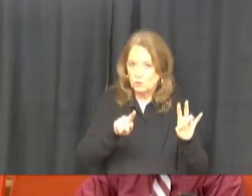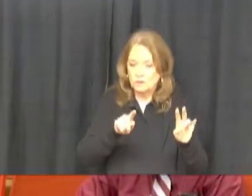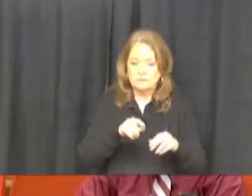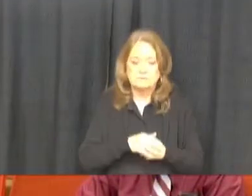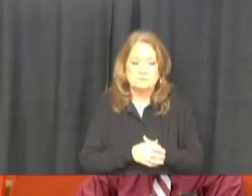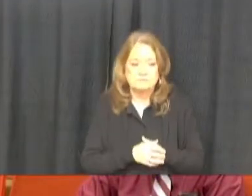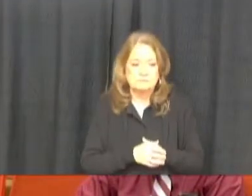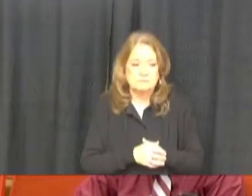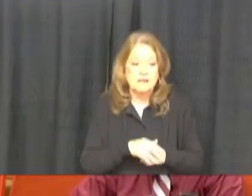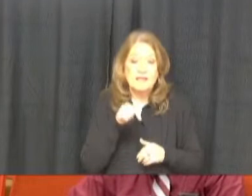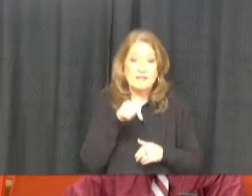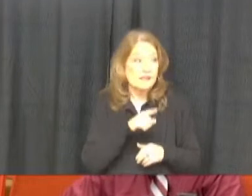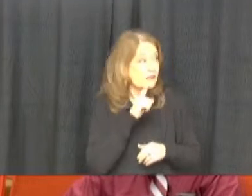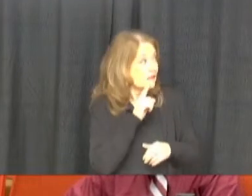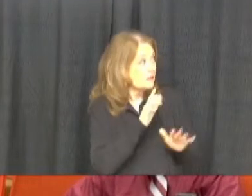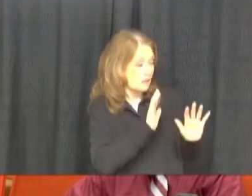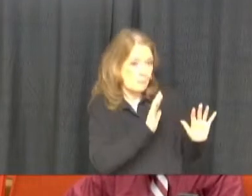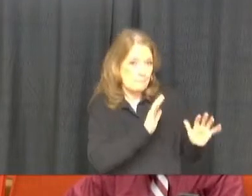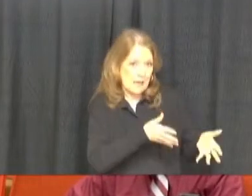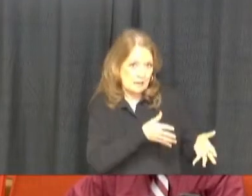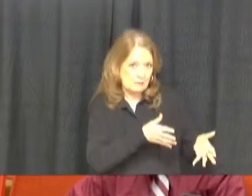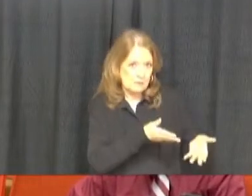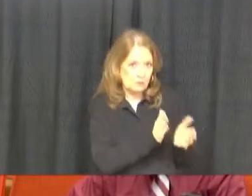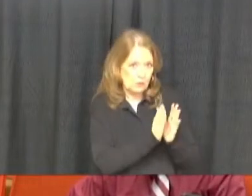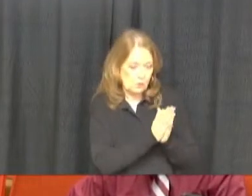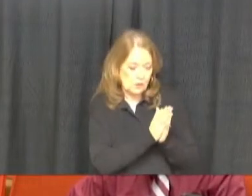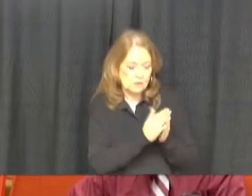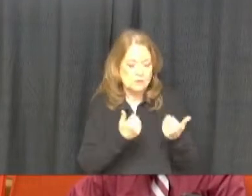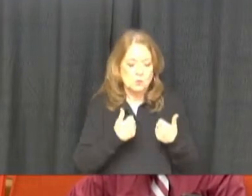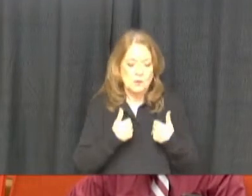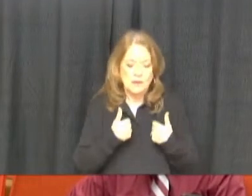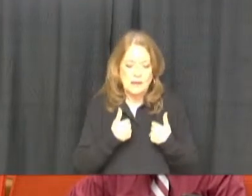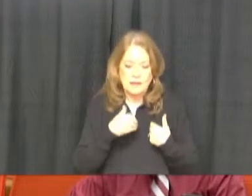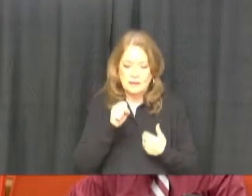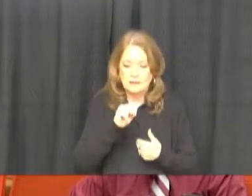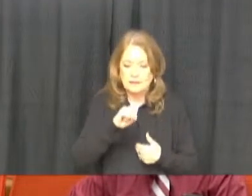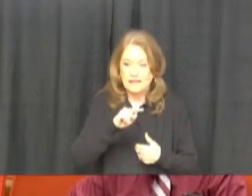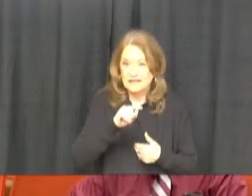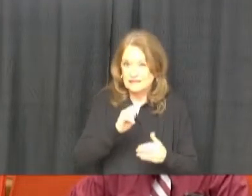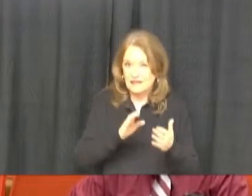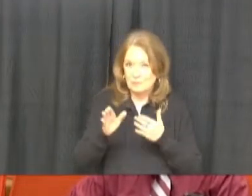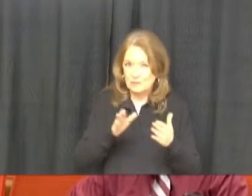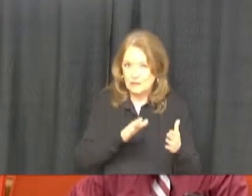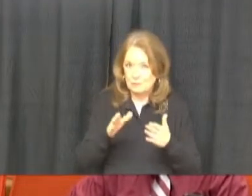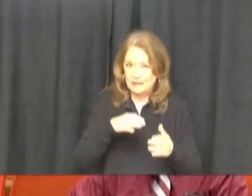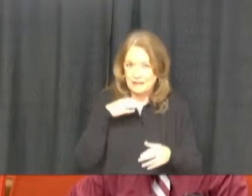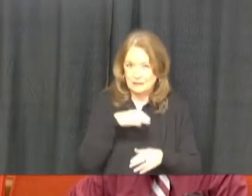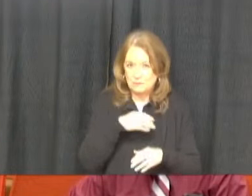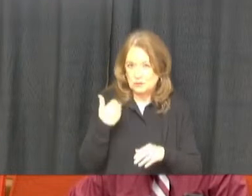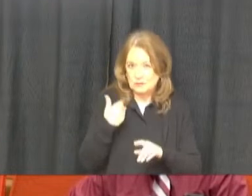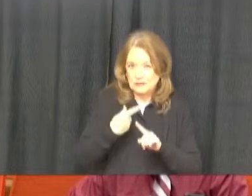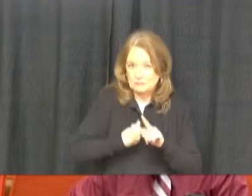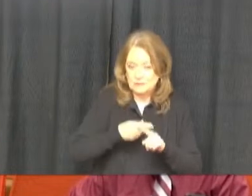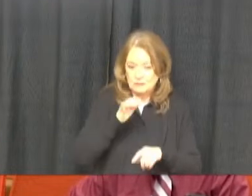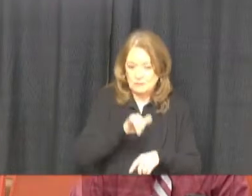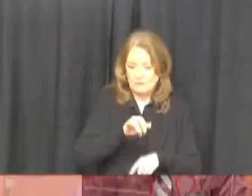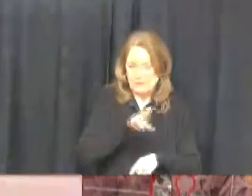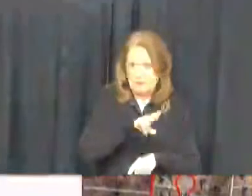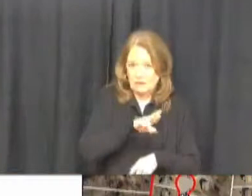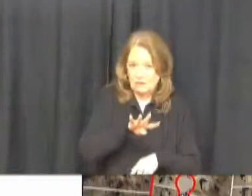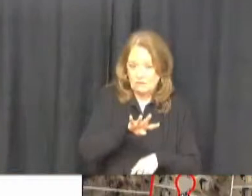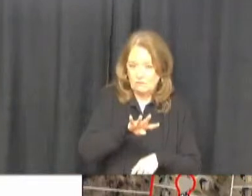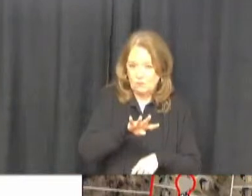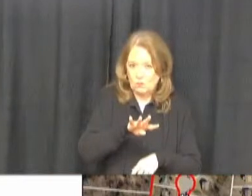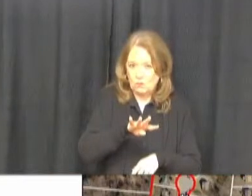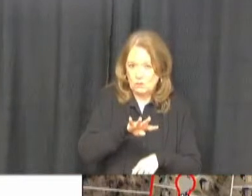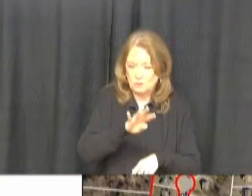Tindall. This is an abandonment request. We had a site plan at the Planning Commission last month on that R4 piece to